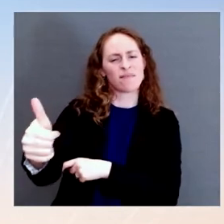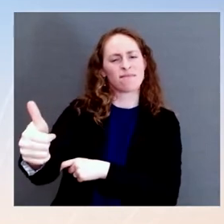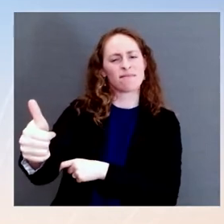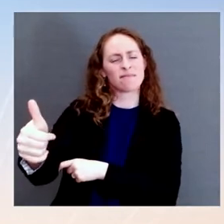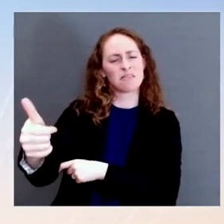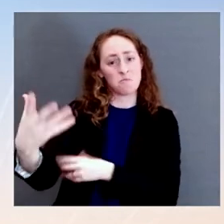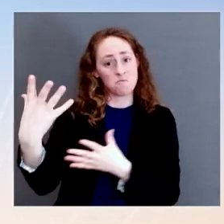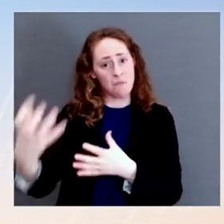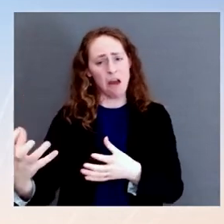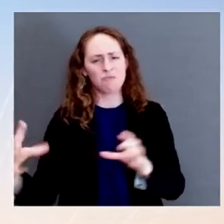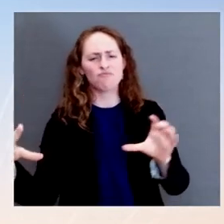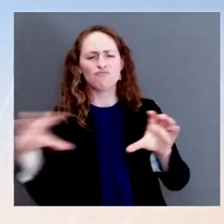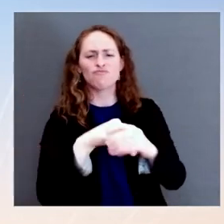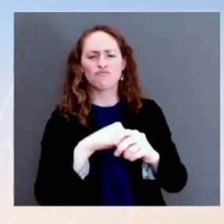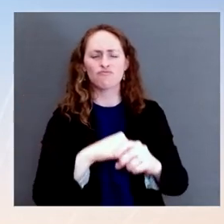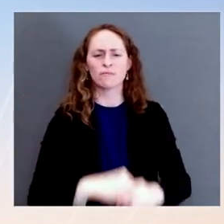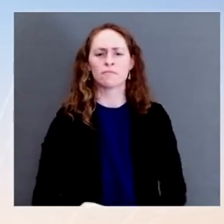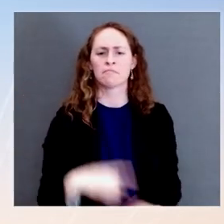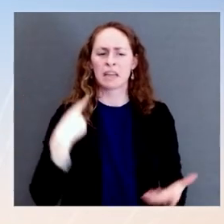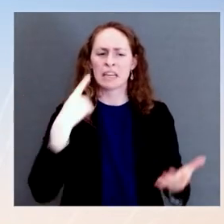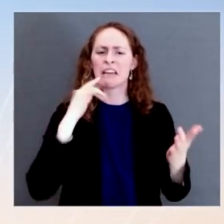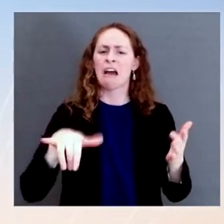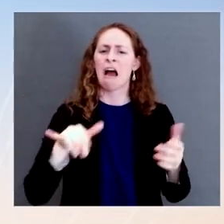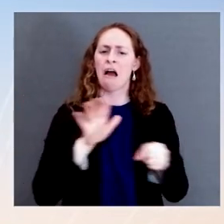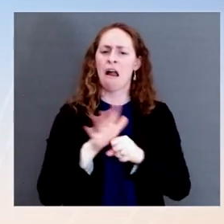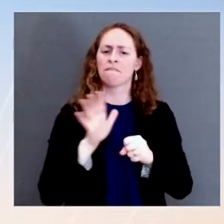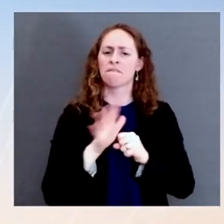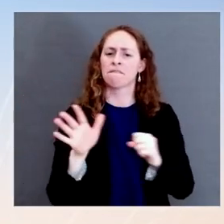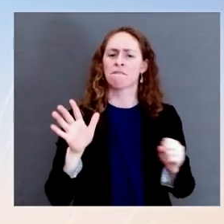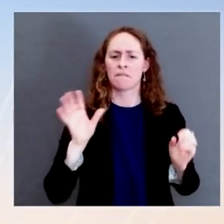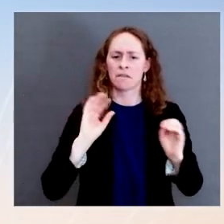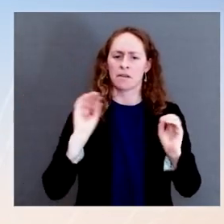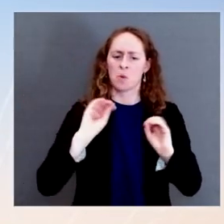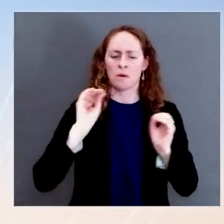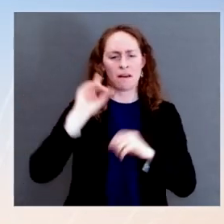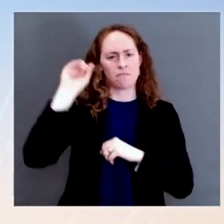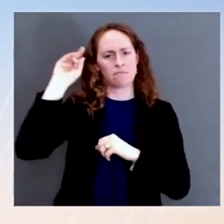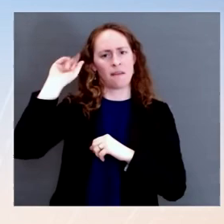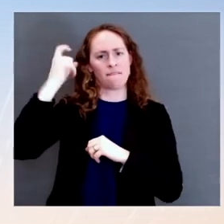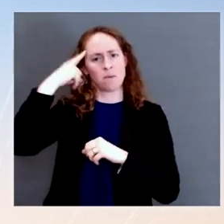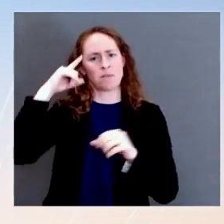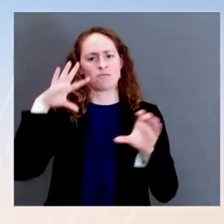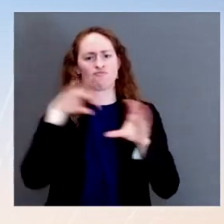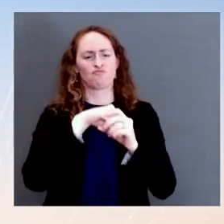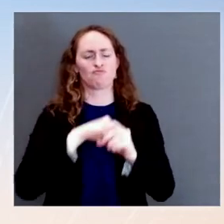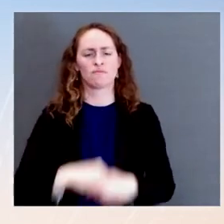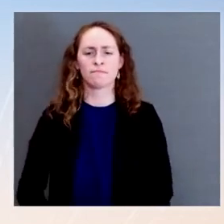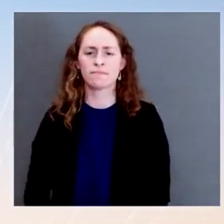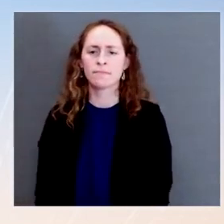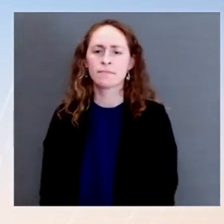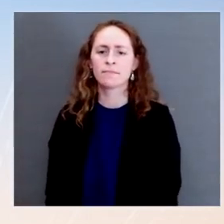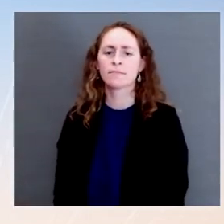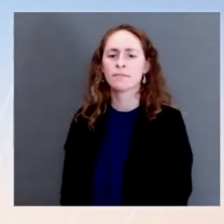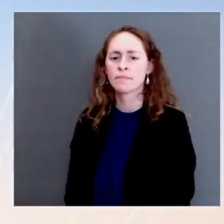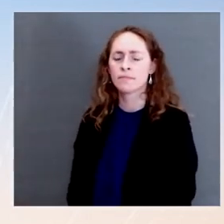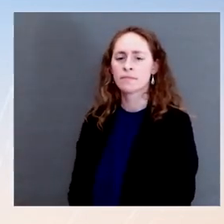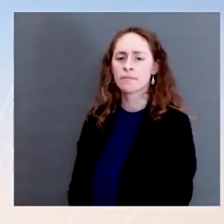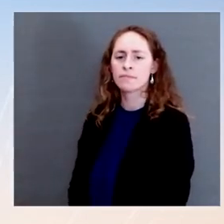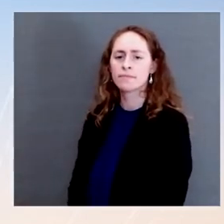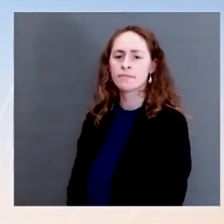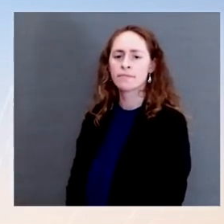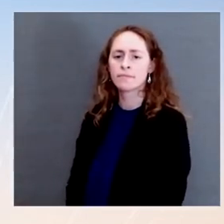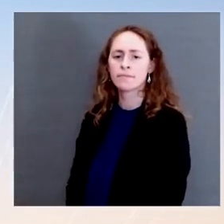be with Putin on what the consequences will be if there's an invasion? I think the president will be clear, as we have